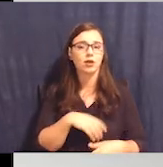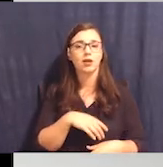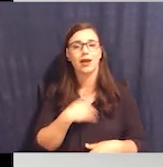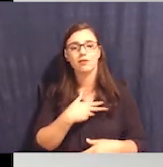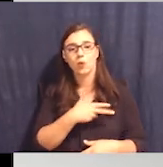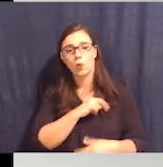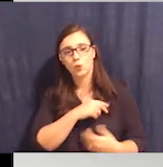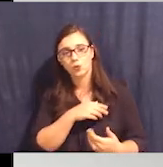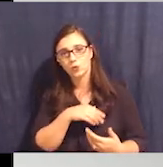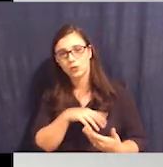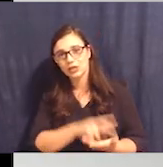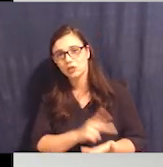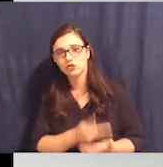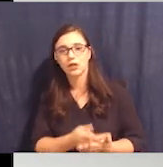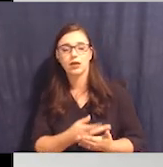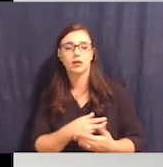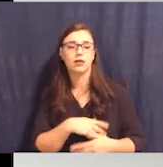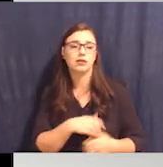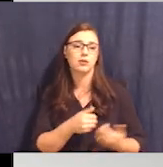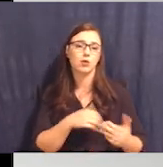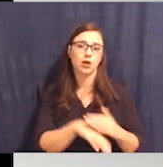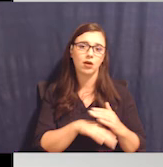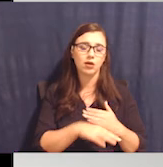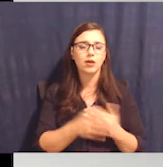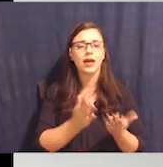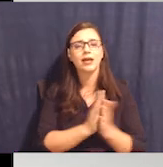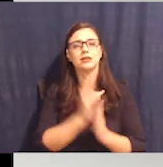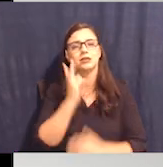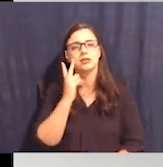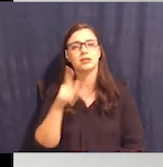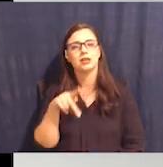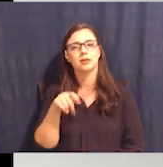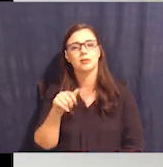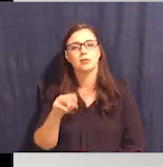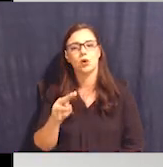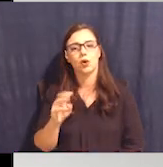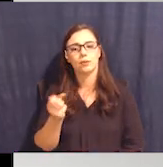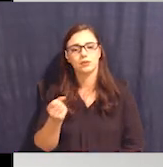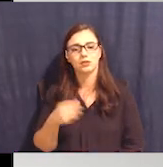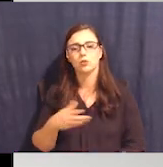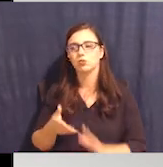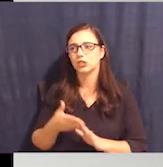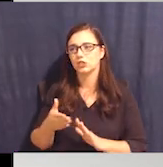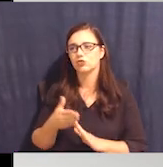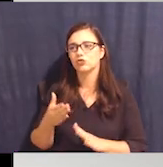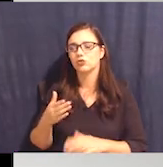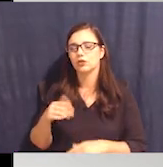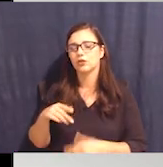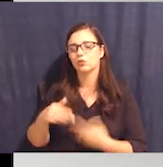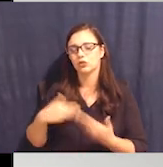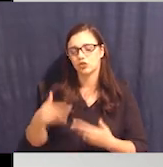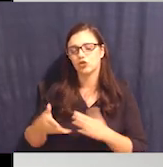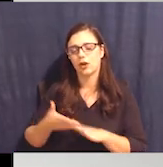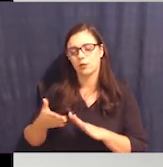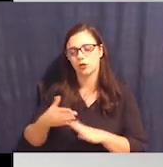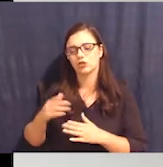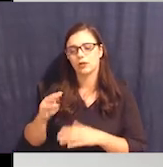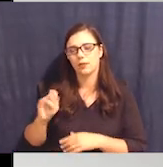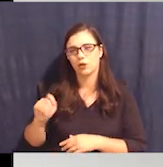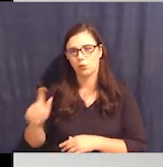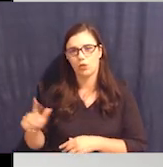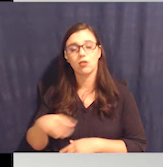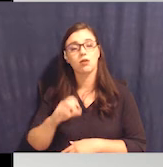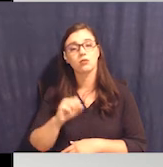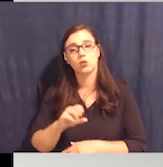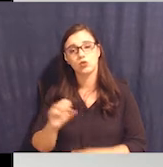entrance? Does he have his own kitchen? Ask to see their POMS manual, Procedure Operating Procedure Manual. Operation Manual.